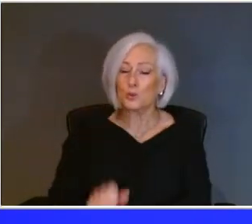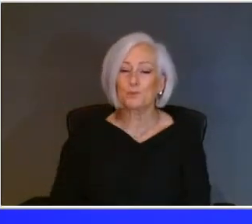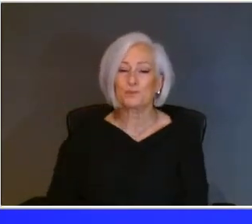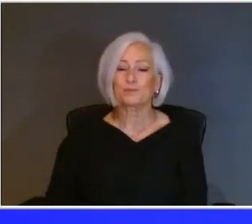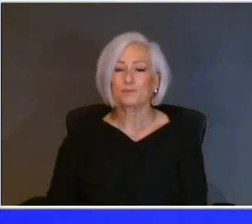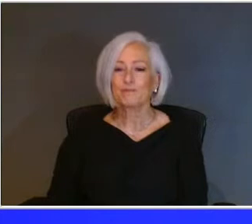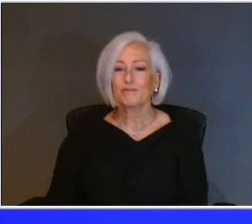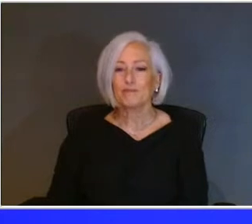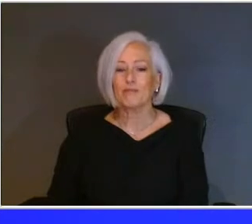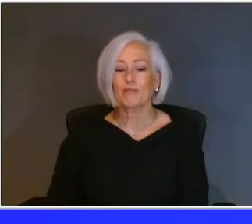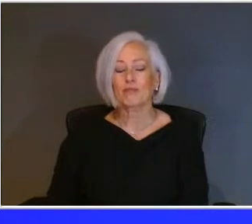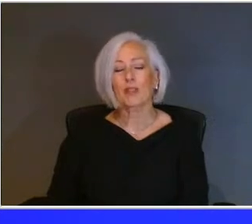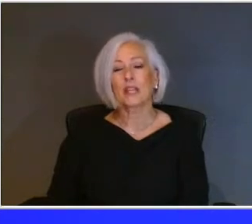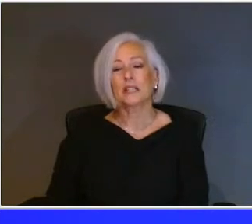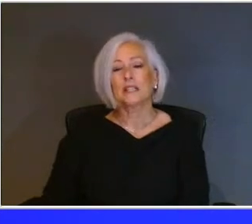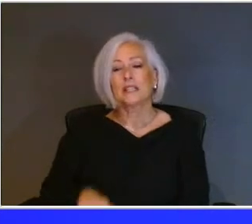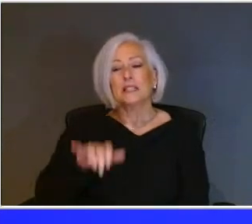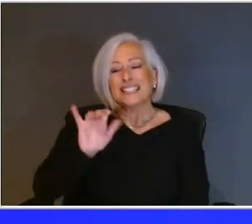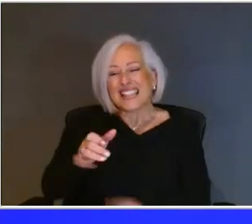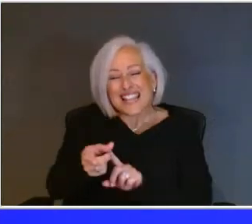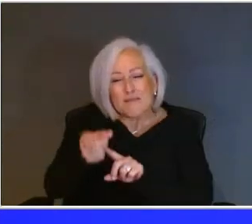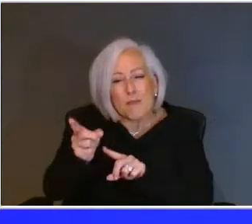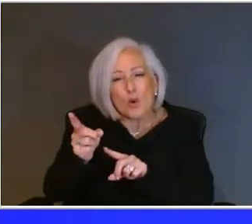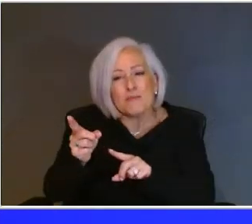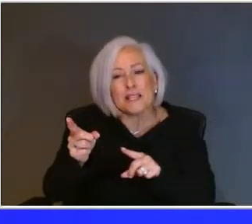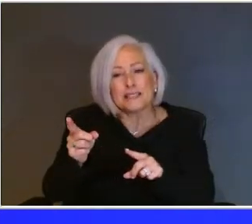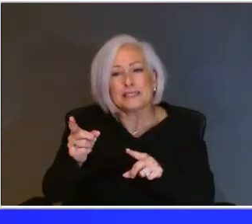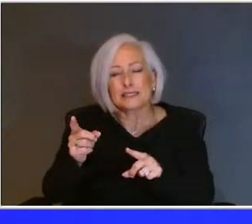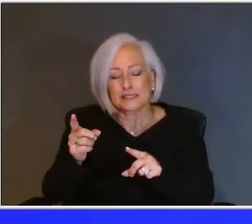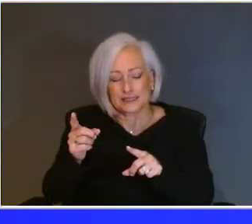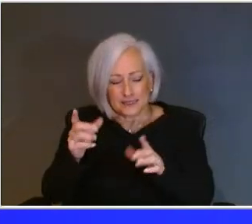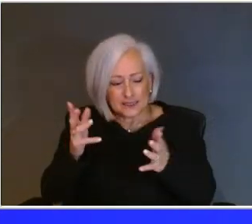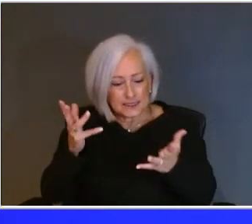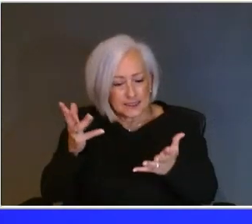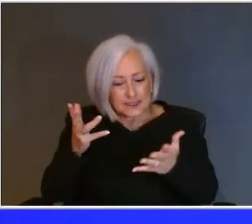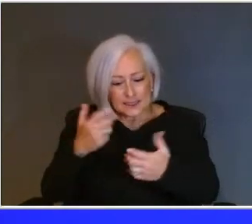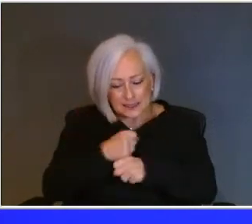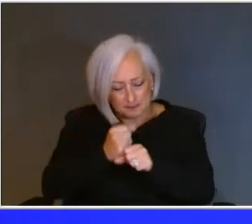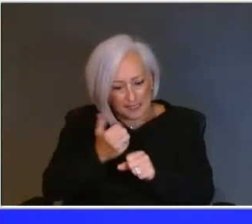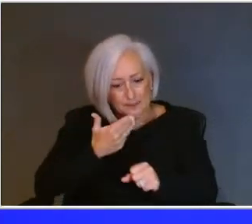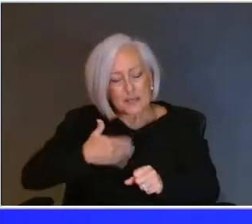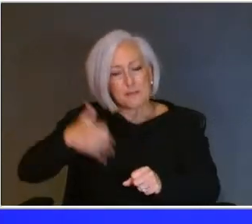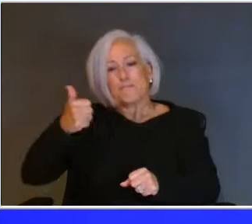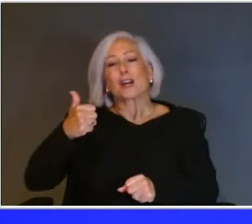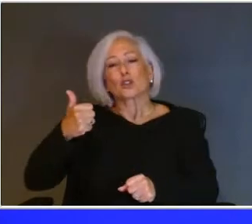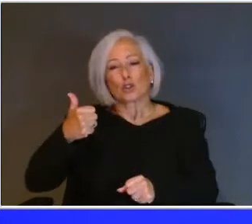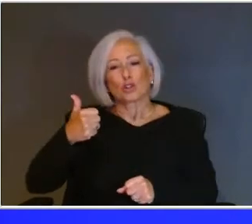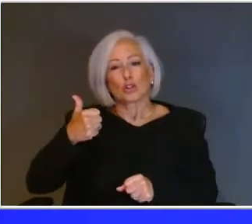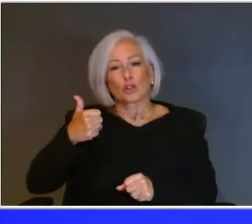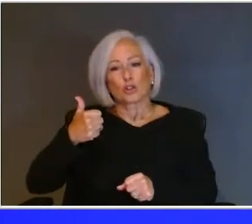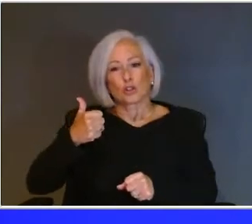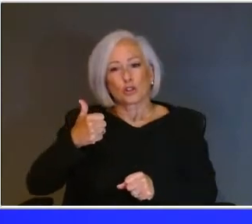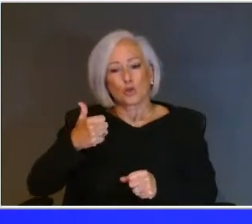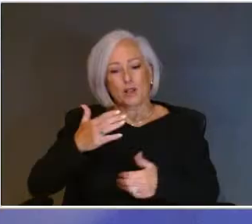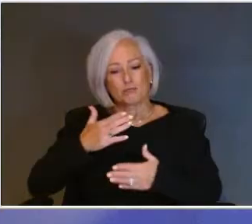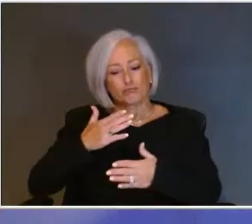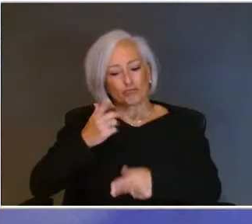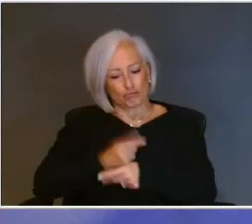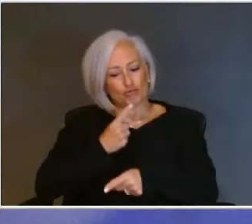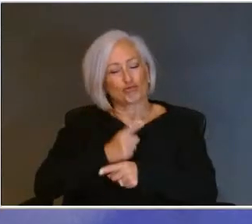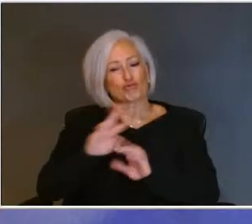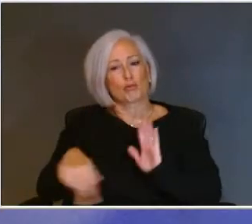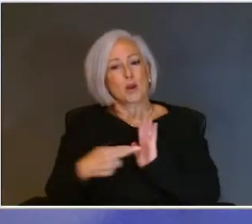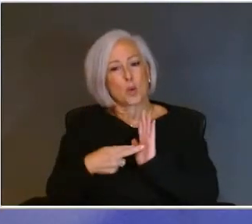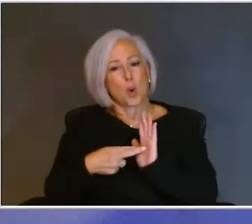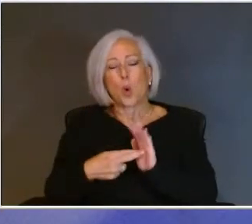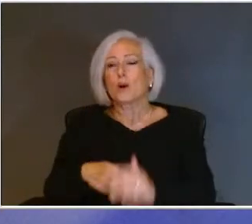those moments made me better when I was in the role I wanted to be in. And Dr. Woods, how